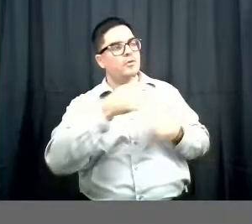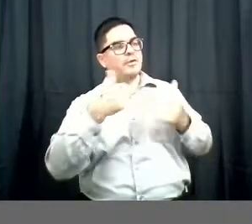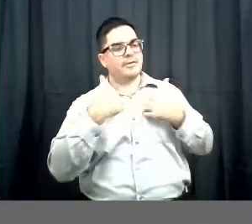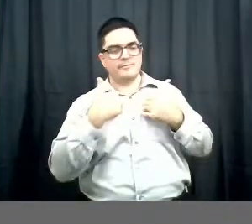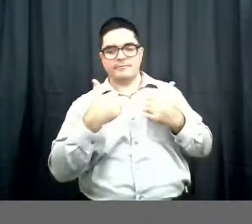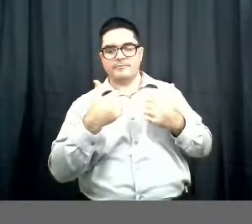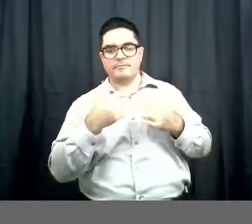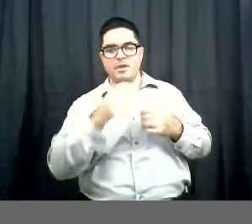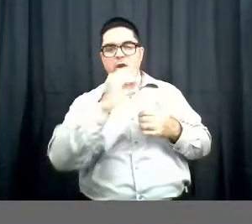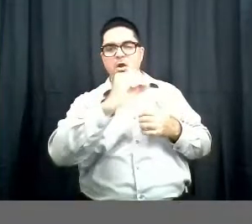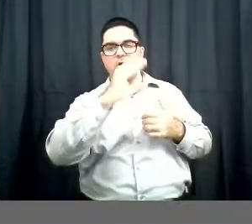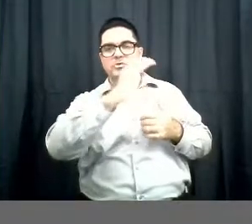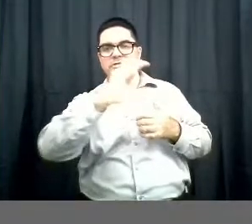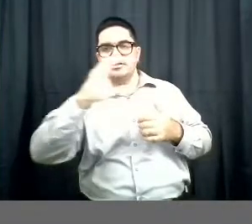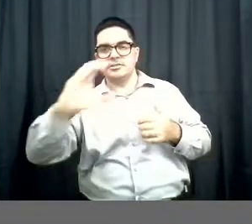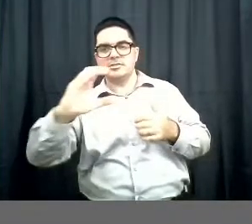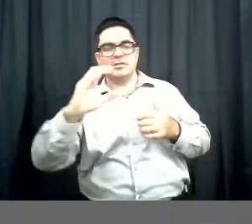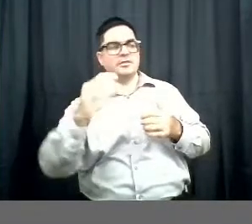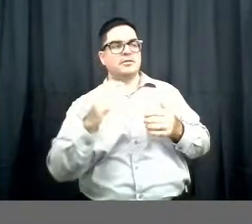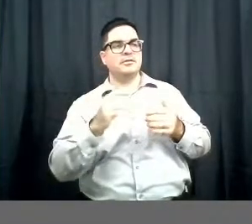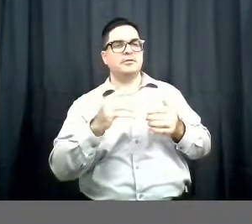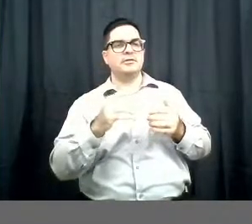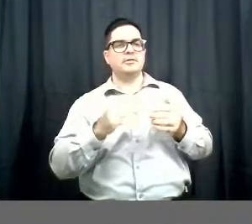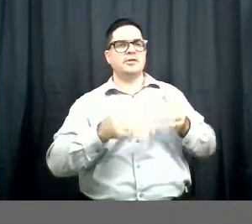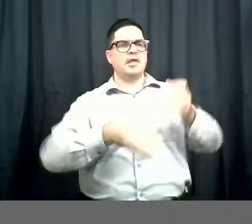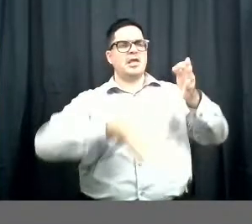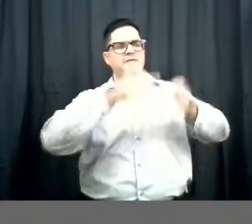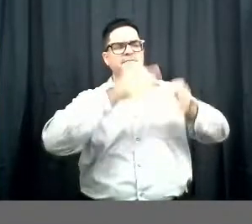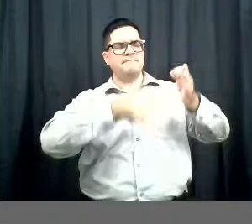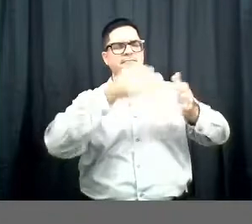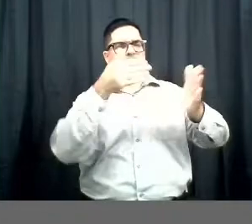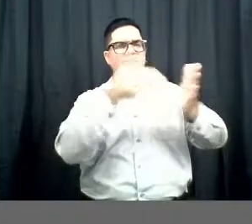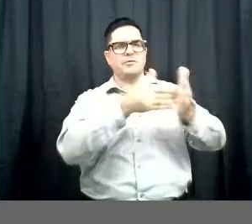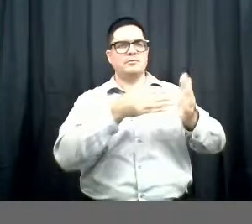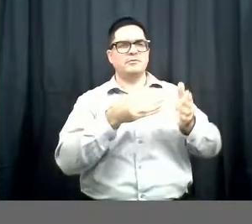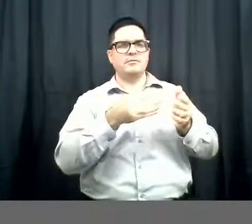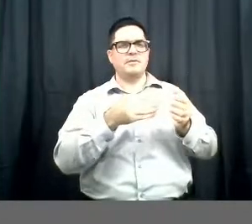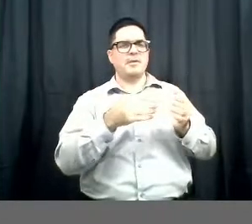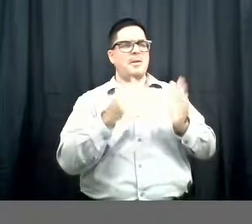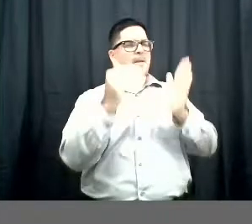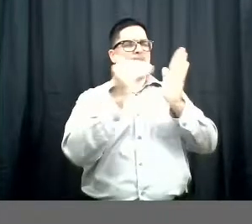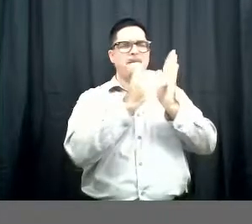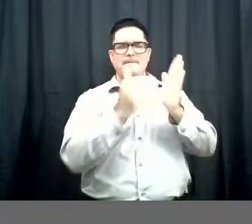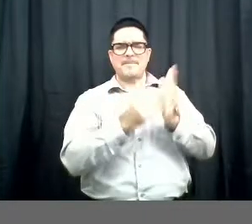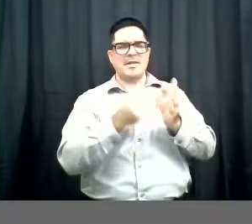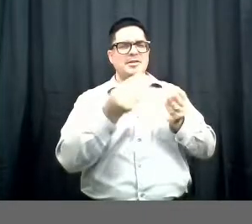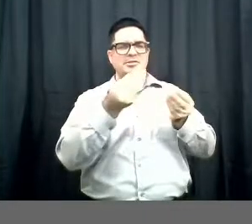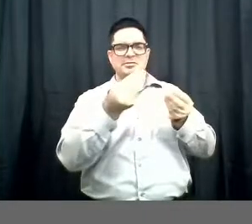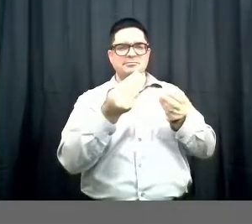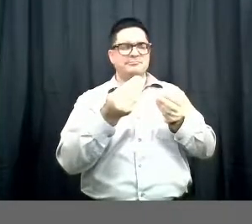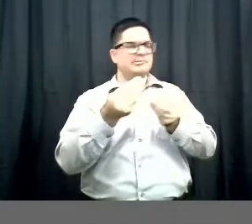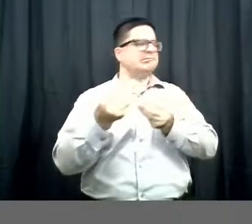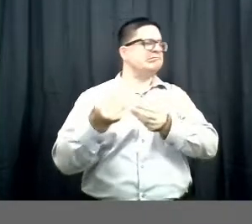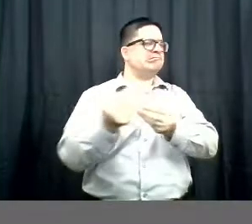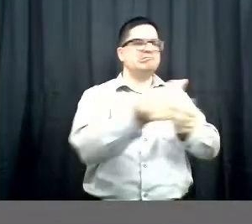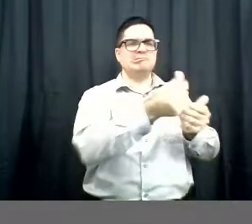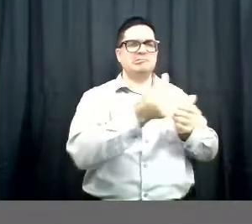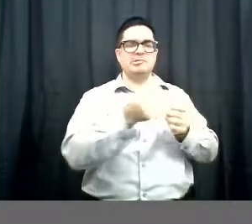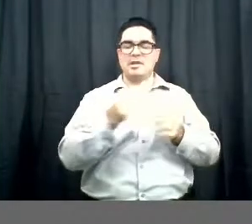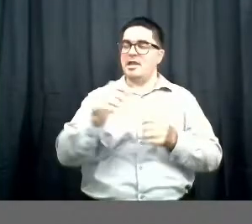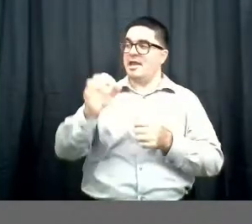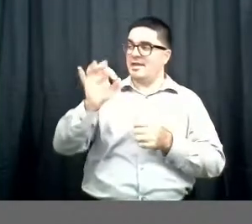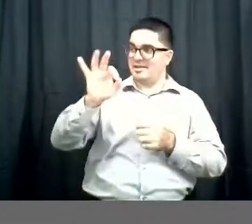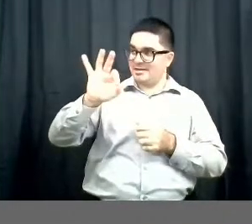filing frivolous litigation, spending tens of millions of dollars. That's what I mean about this whole process. 92 million, in fact,